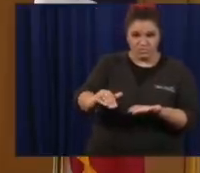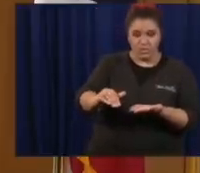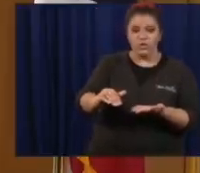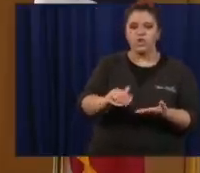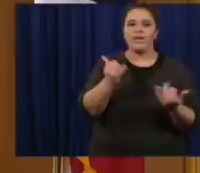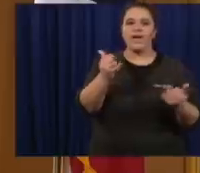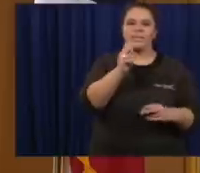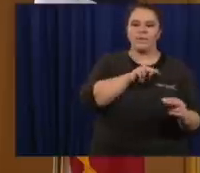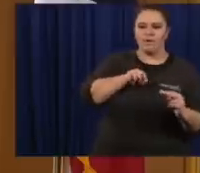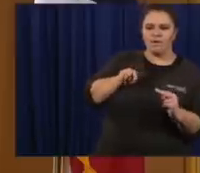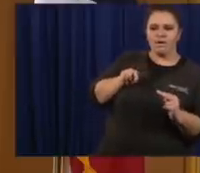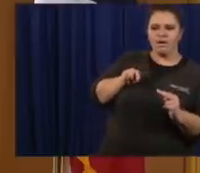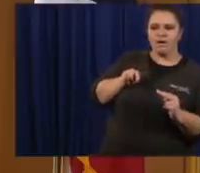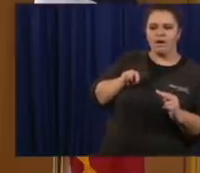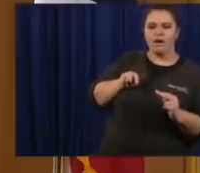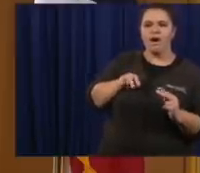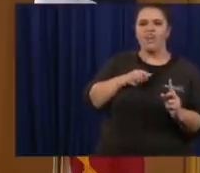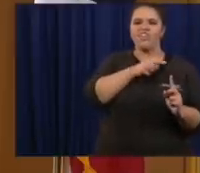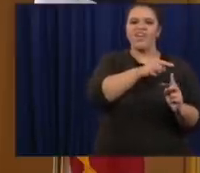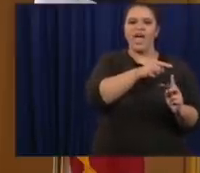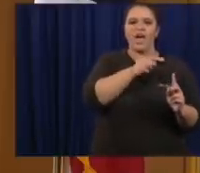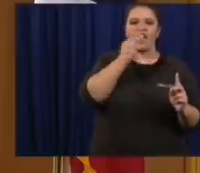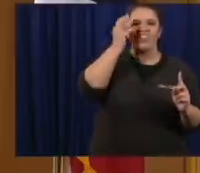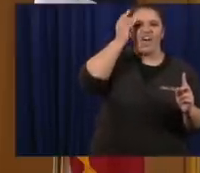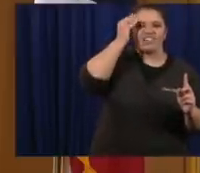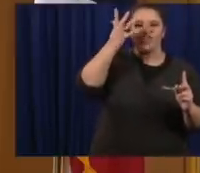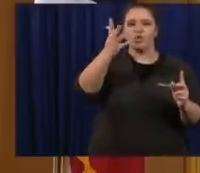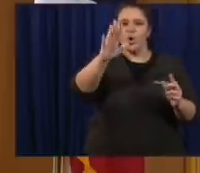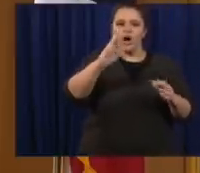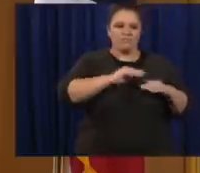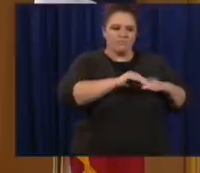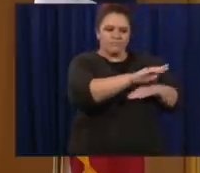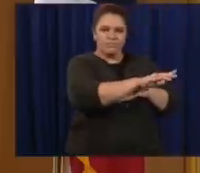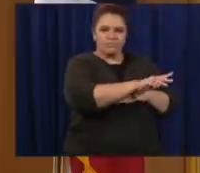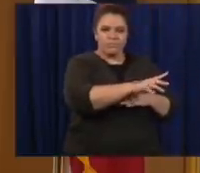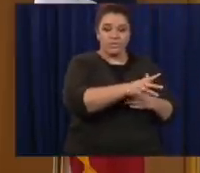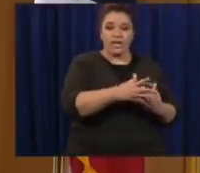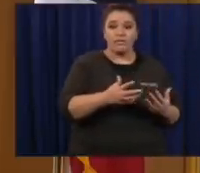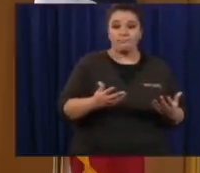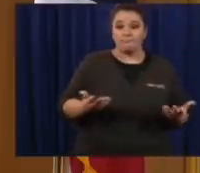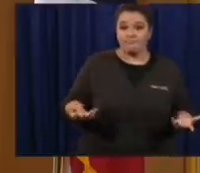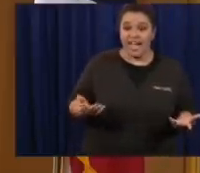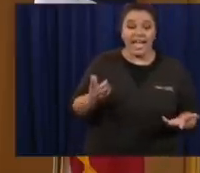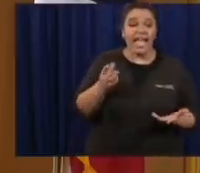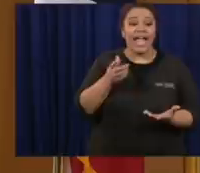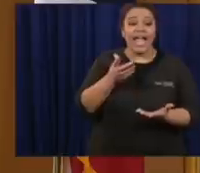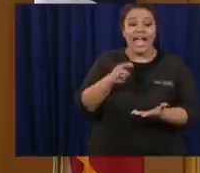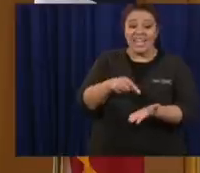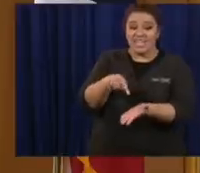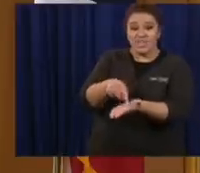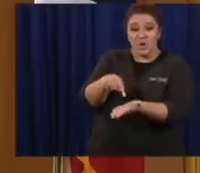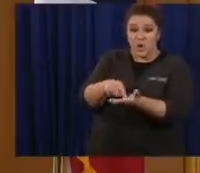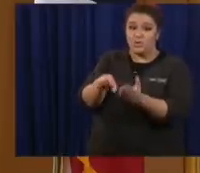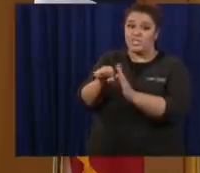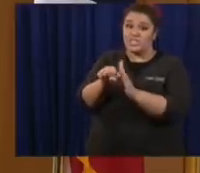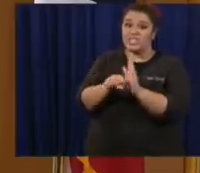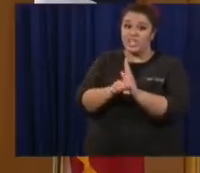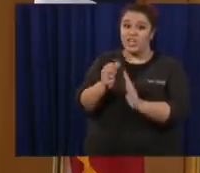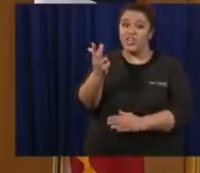the roughly $13 million in restitution he still owes the state? Well, first of all,